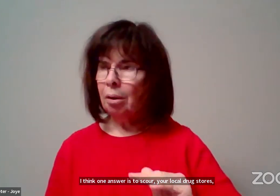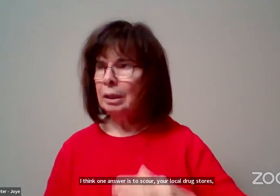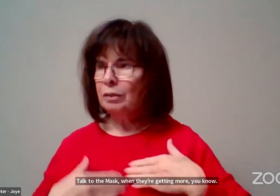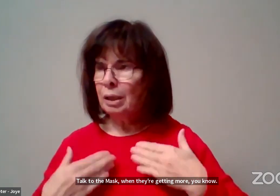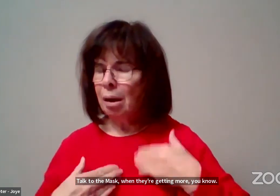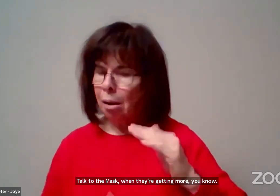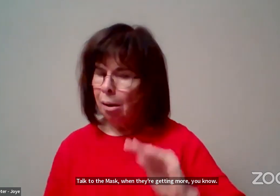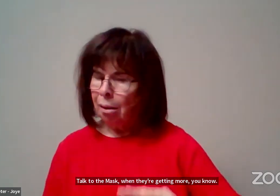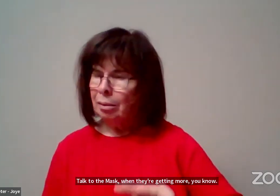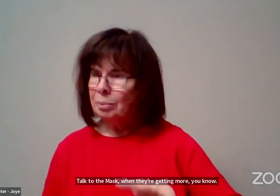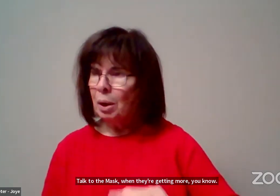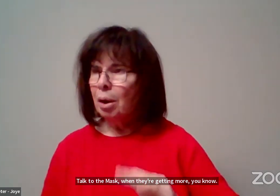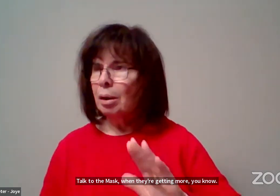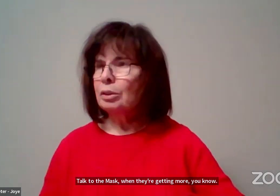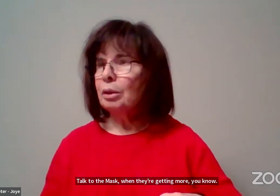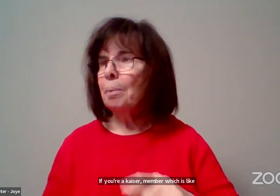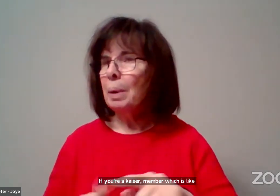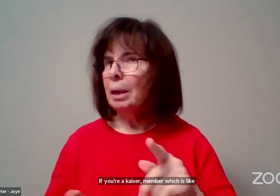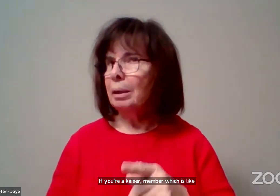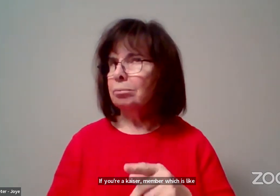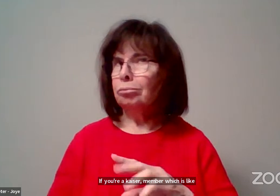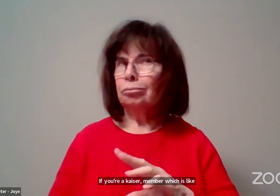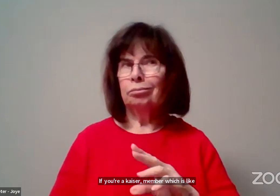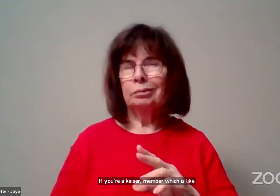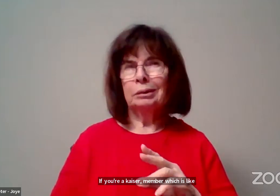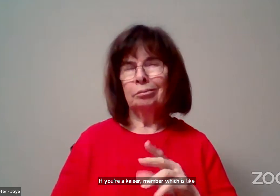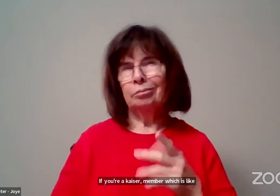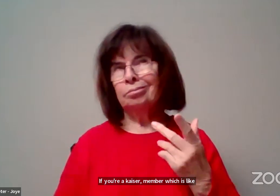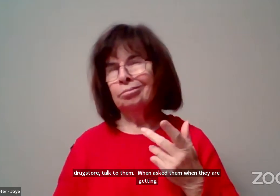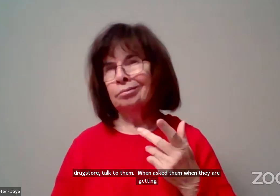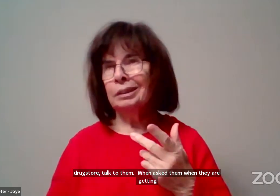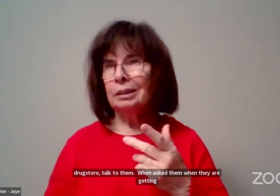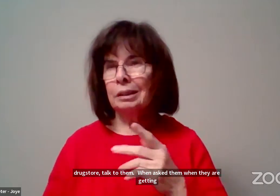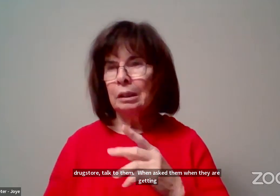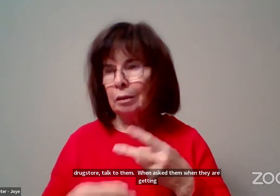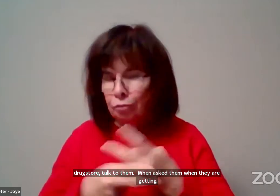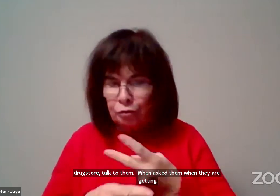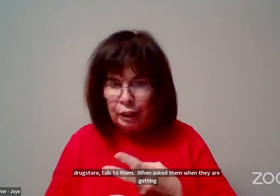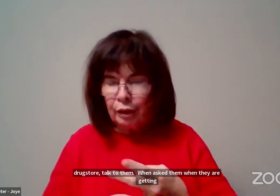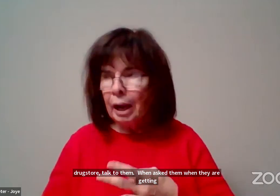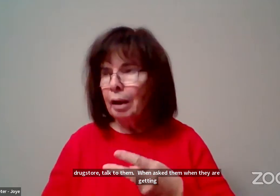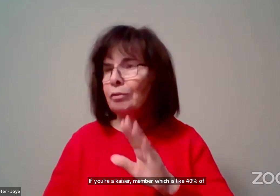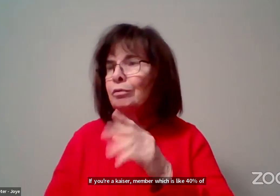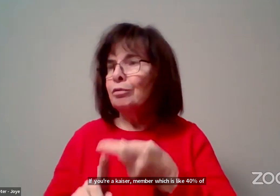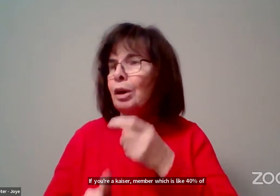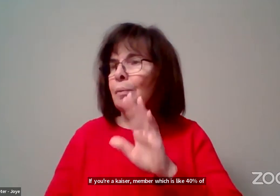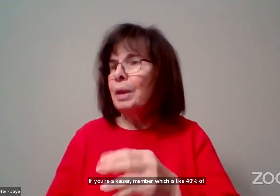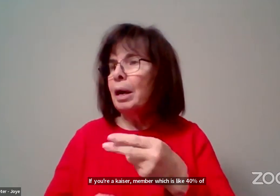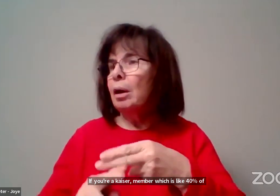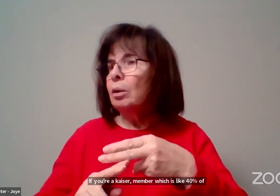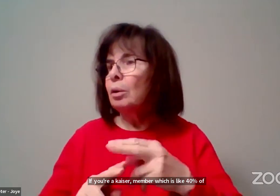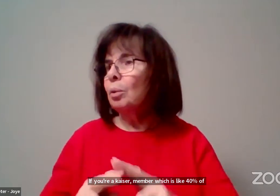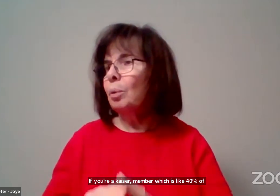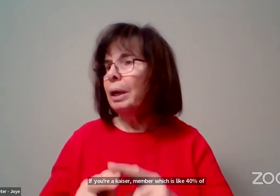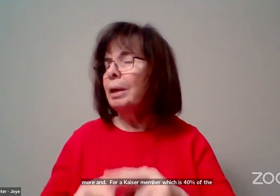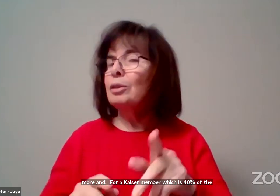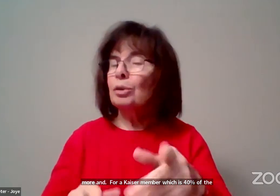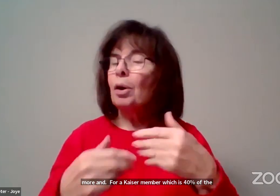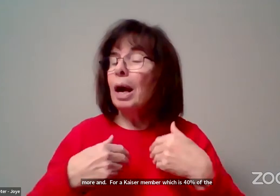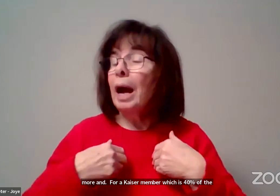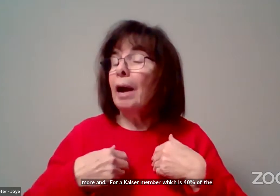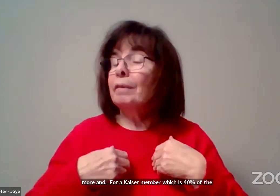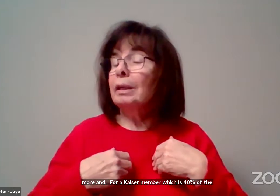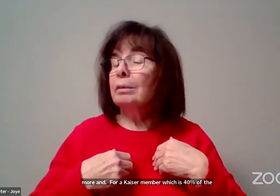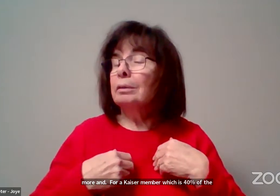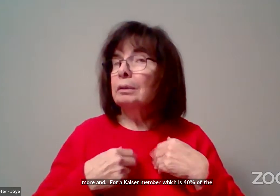be factored by weight. And of course, having dosage information in the parent's language is critical.